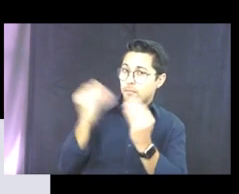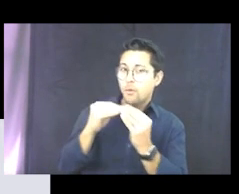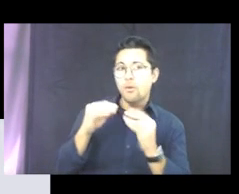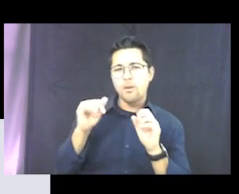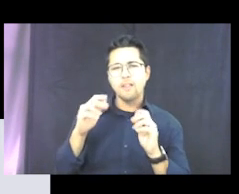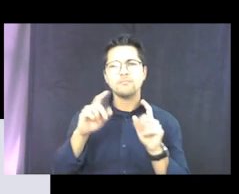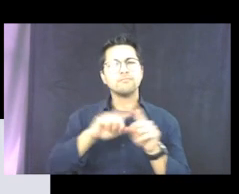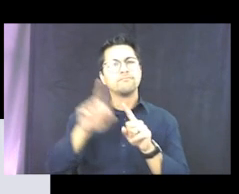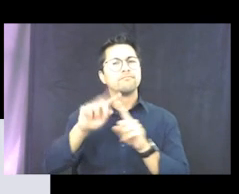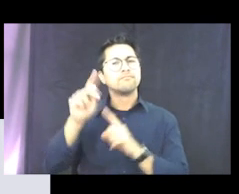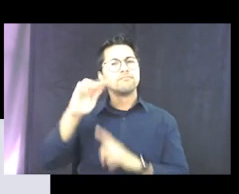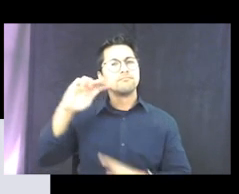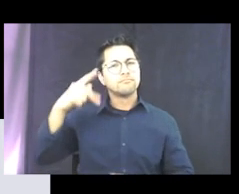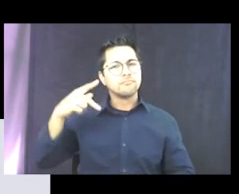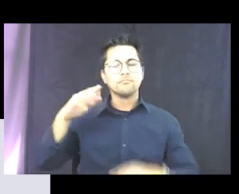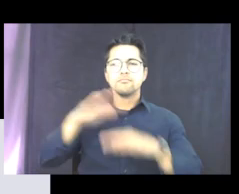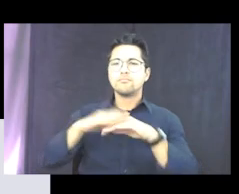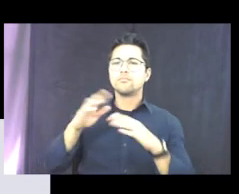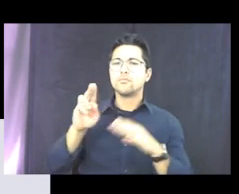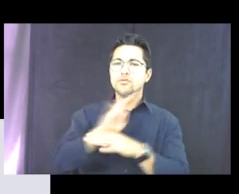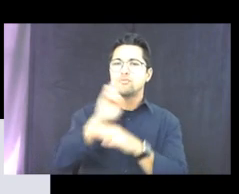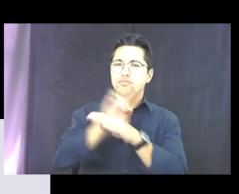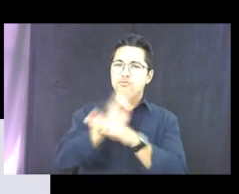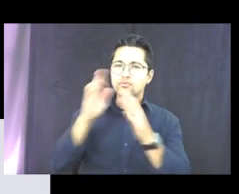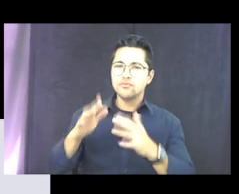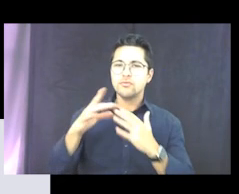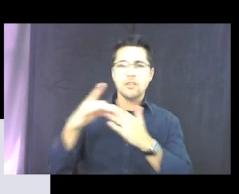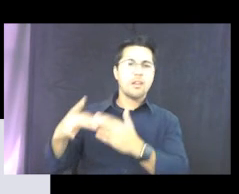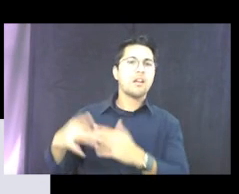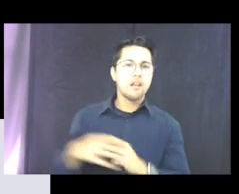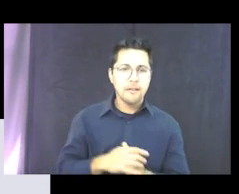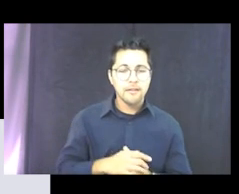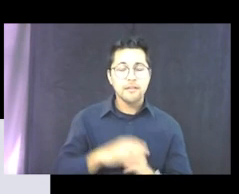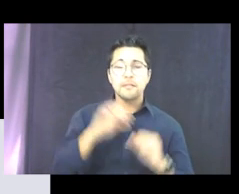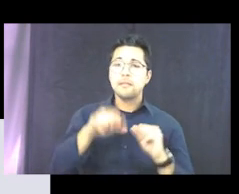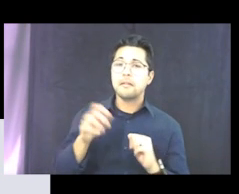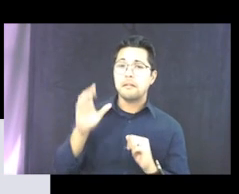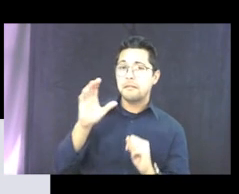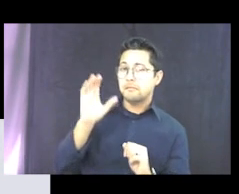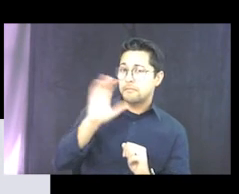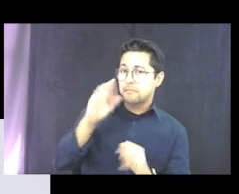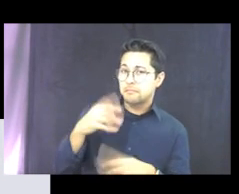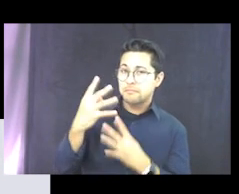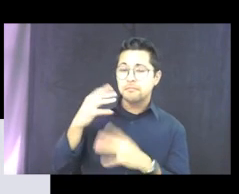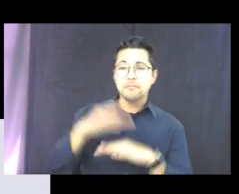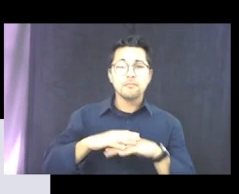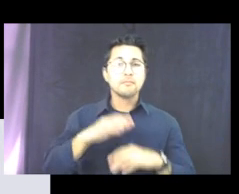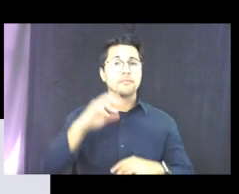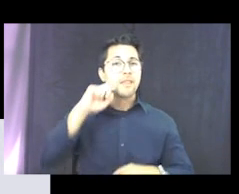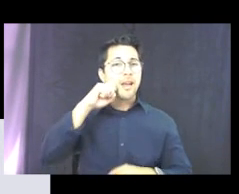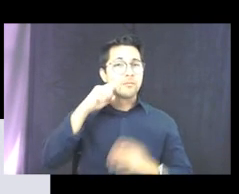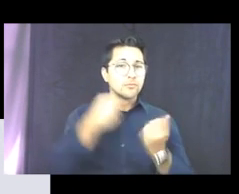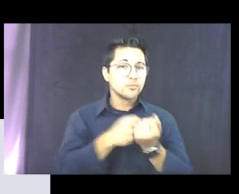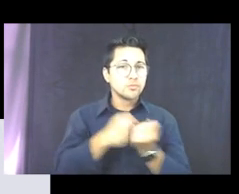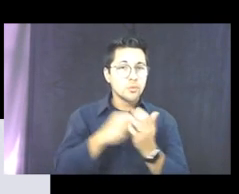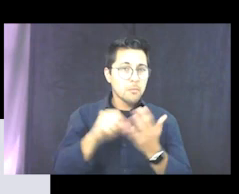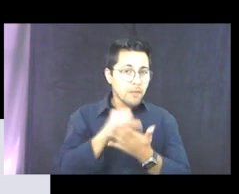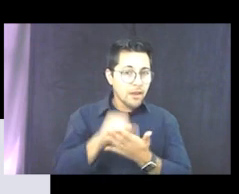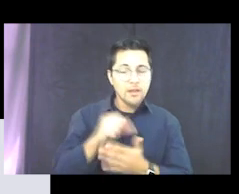tips on the Shortcut user guide that Apple provides. You can find this on Apple's support page or